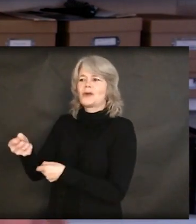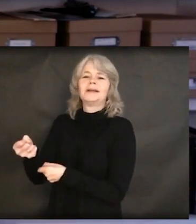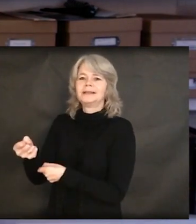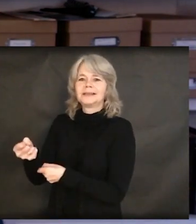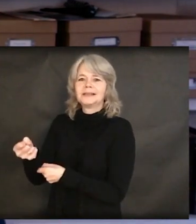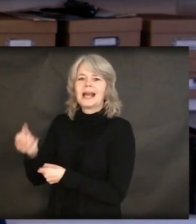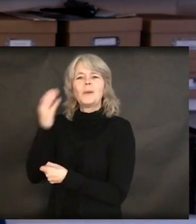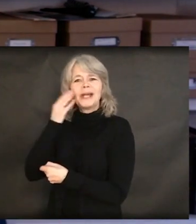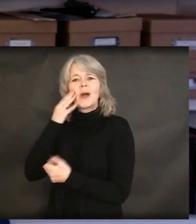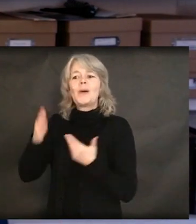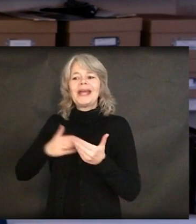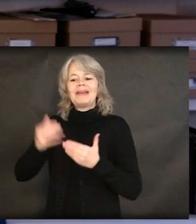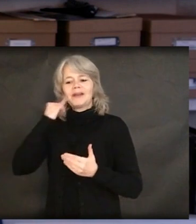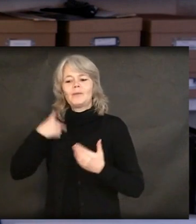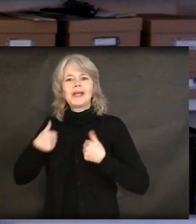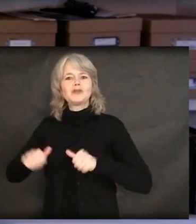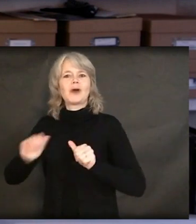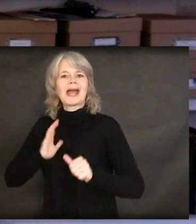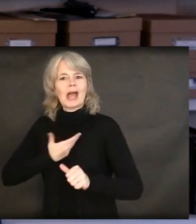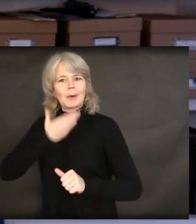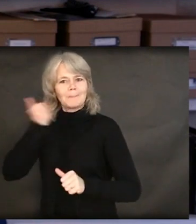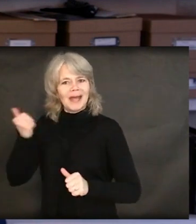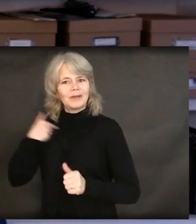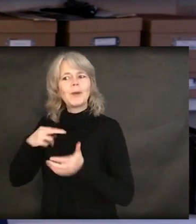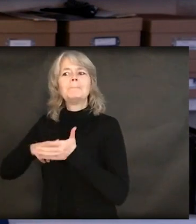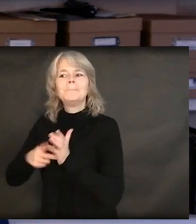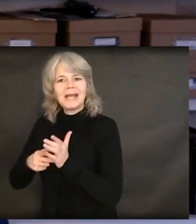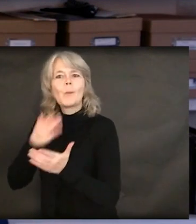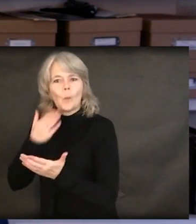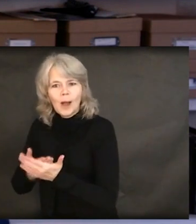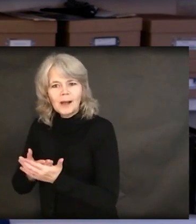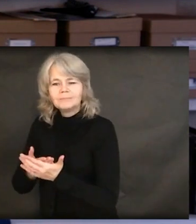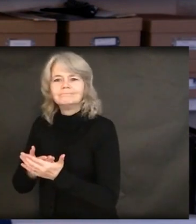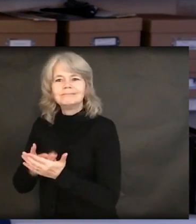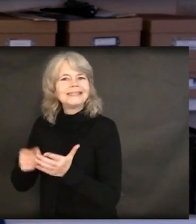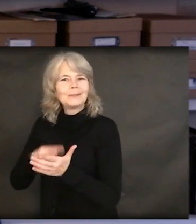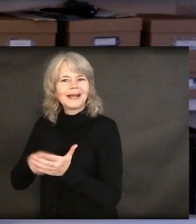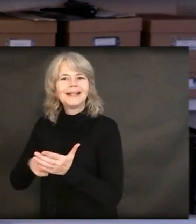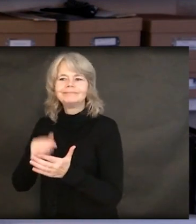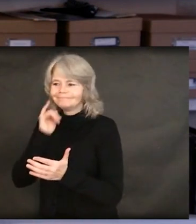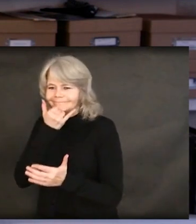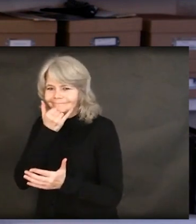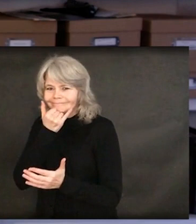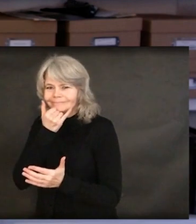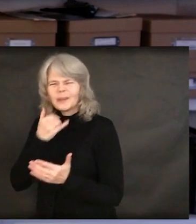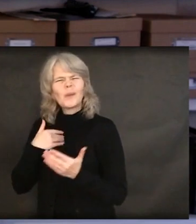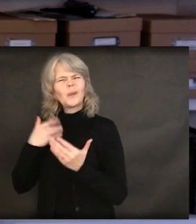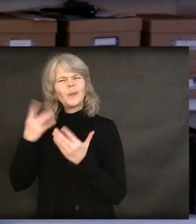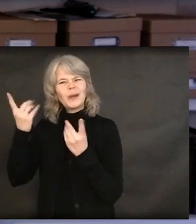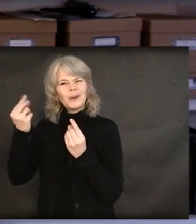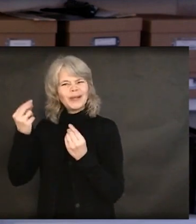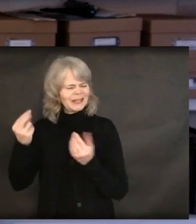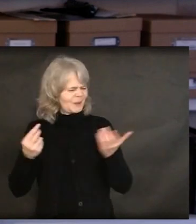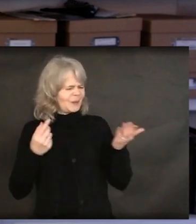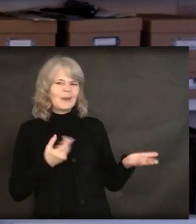even the best intentions will not solve all our problems. So what do we do with this seemingly clear